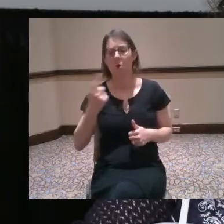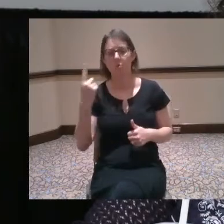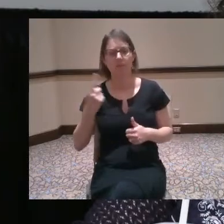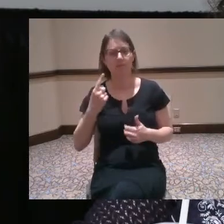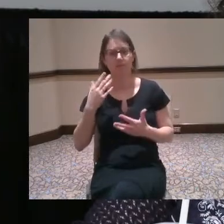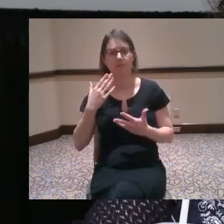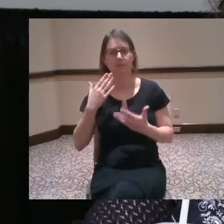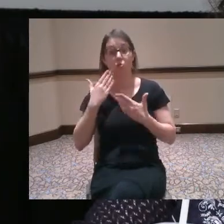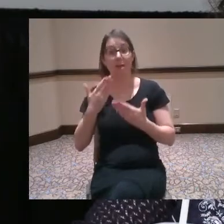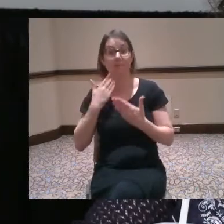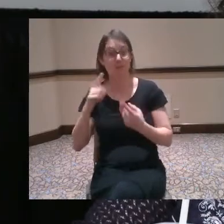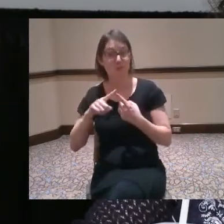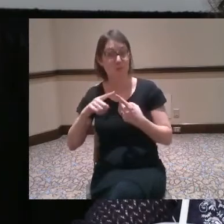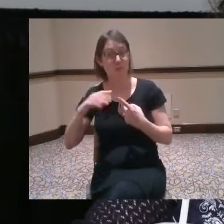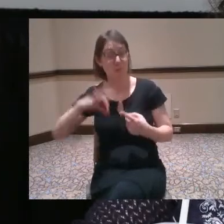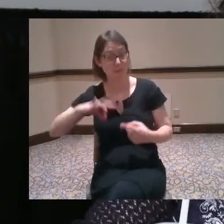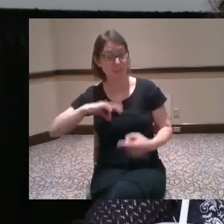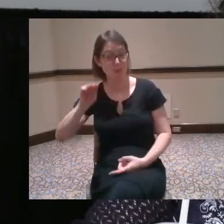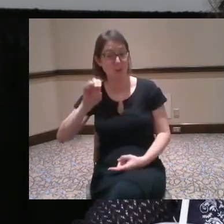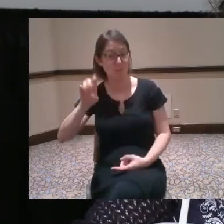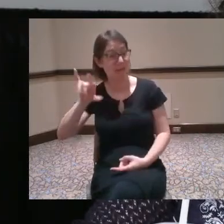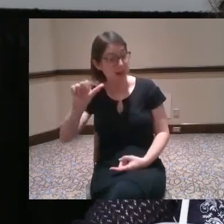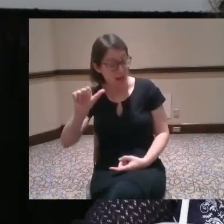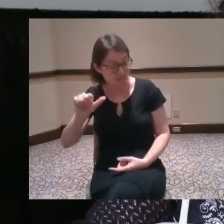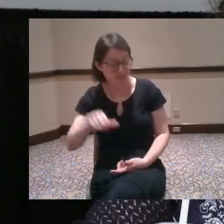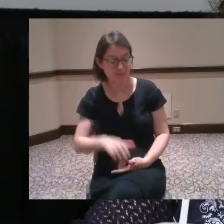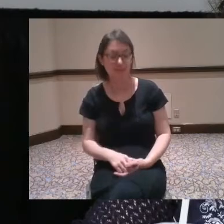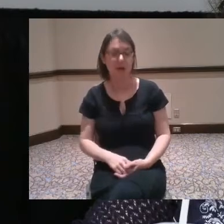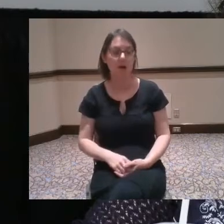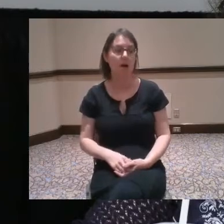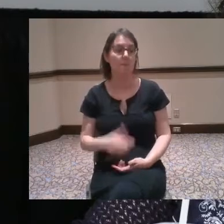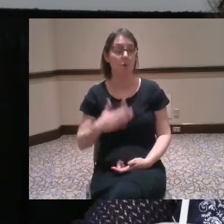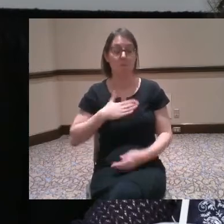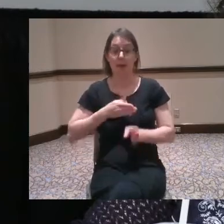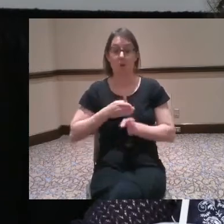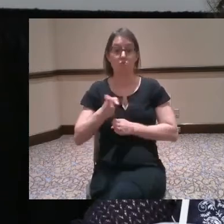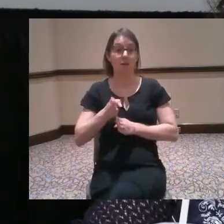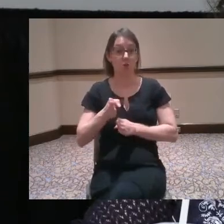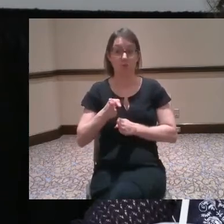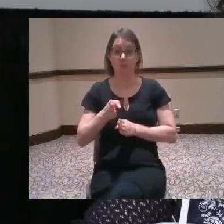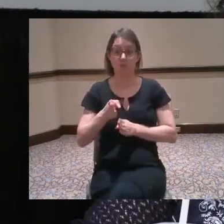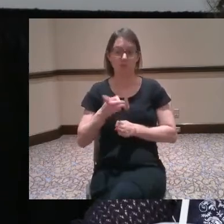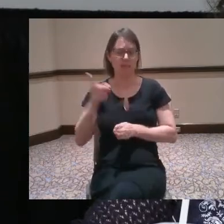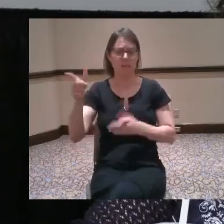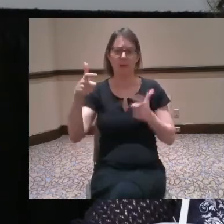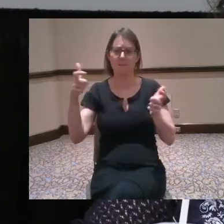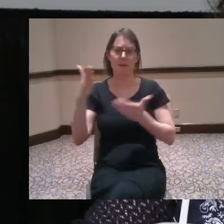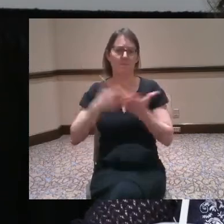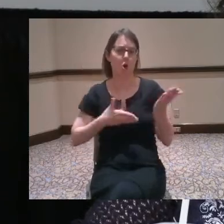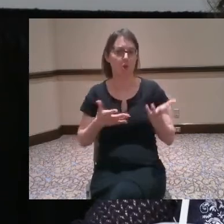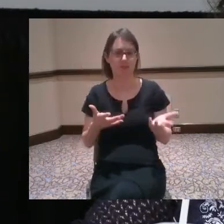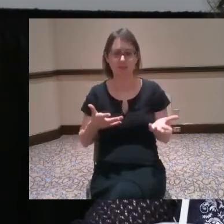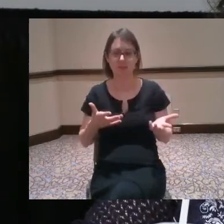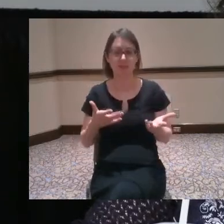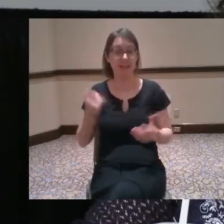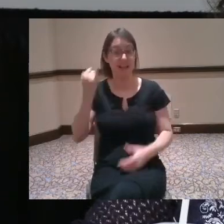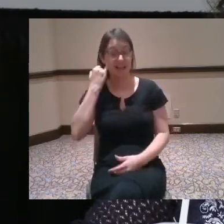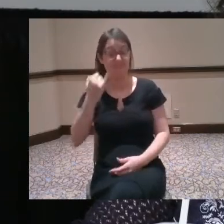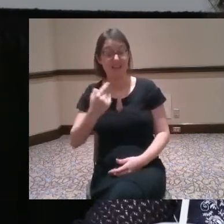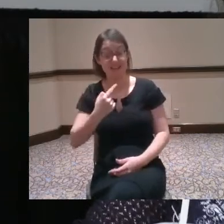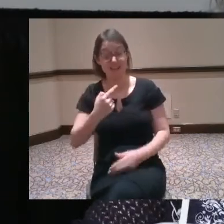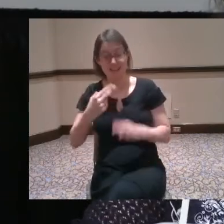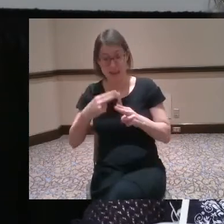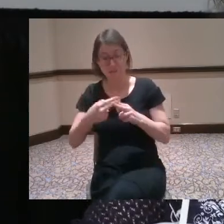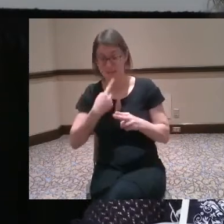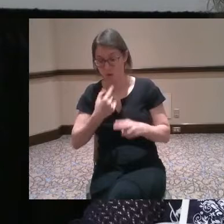the Pittsburgh media. They've been instrumental in my career because, I mean, no matter if they mispronounce my name or